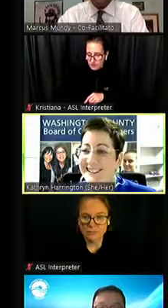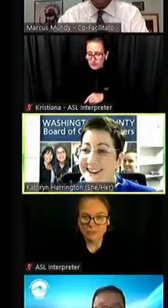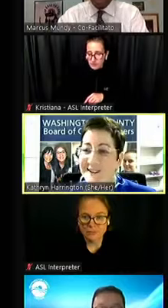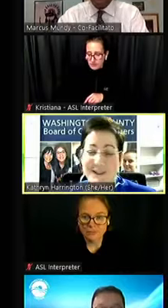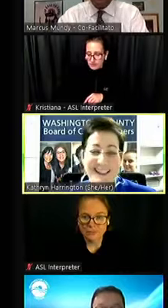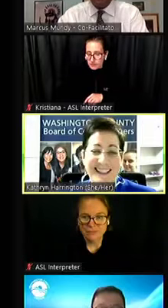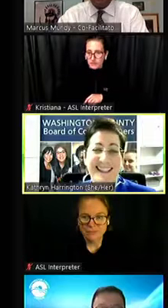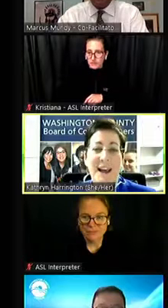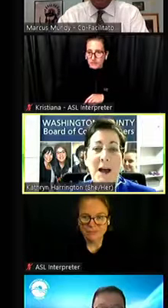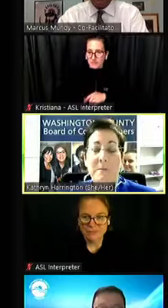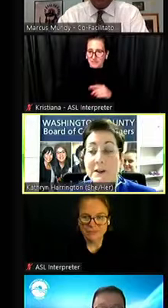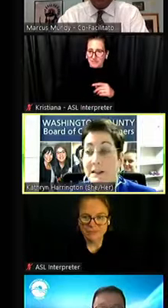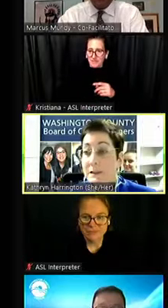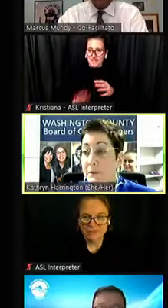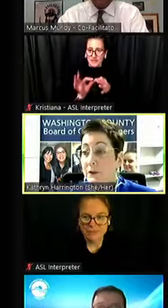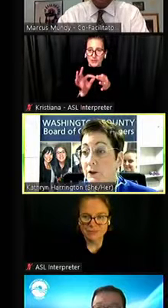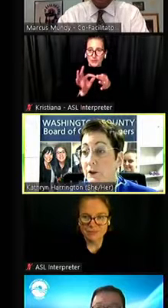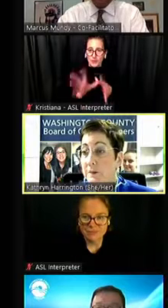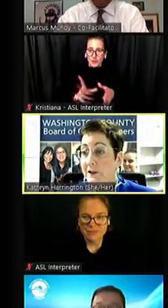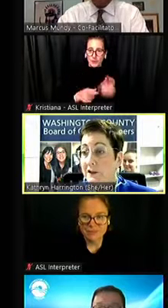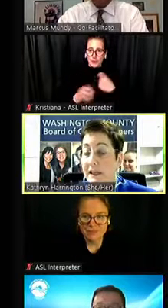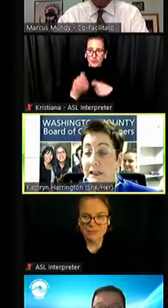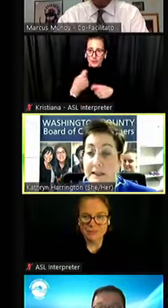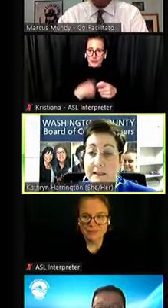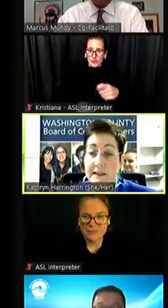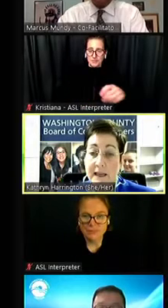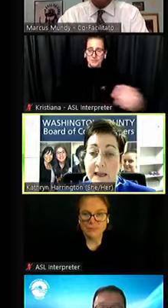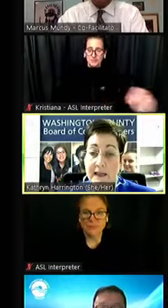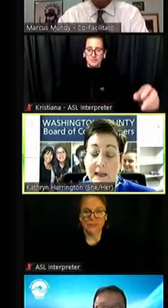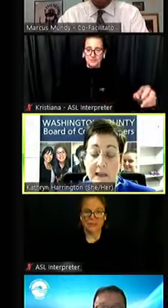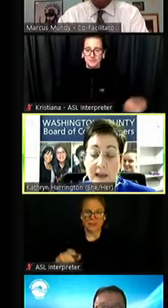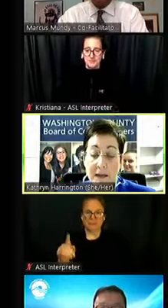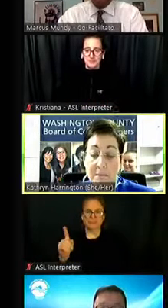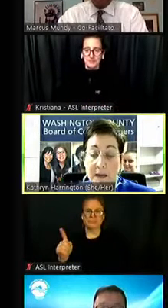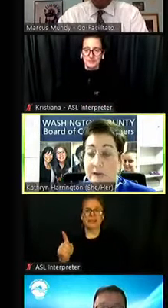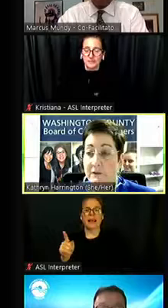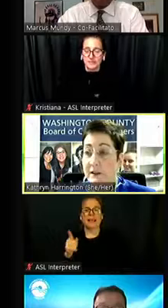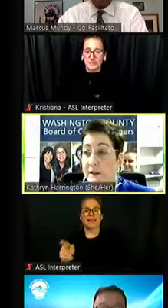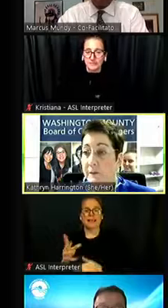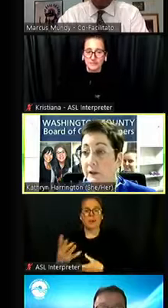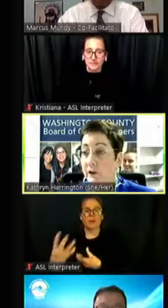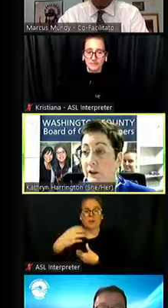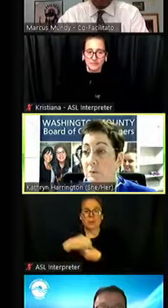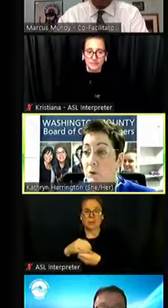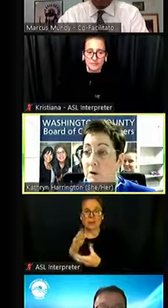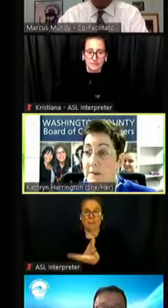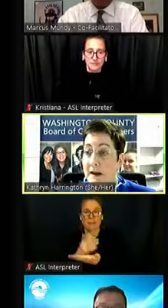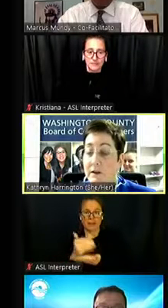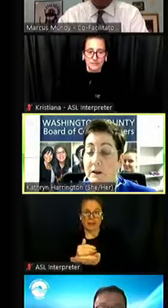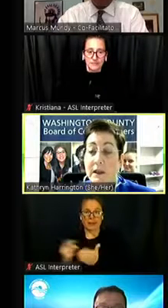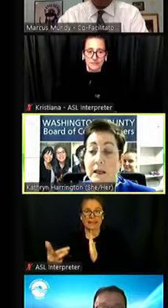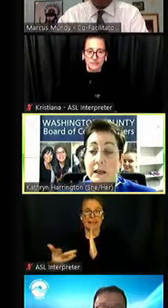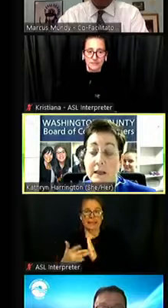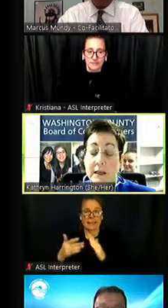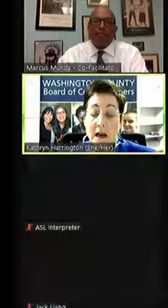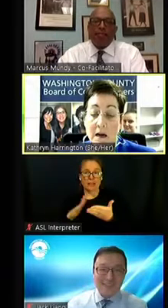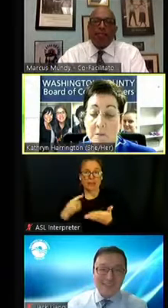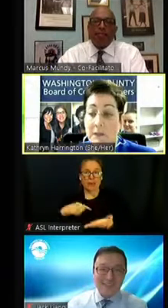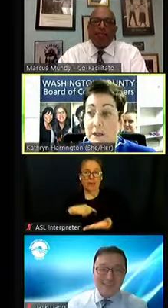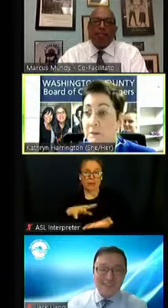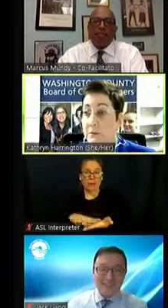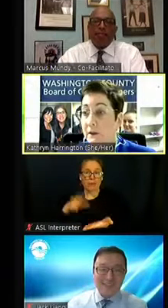Sorry for the tongue twisting. Participatory budgeting is a technique that many of us have been learning more about